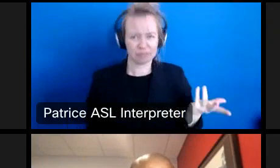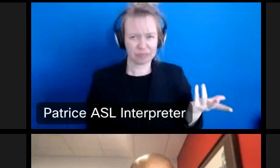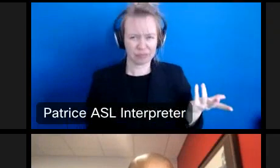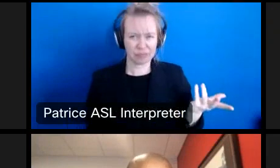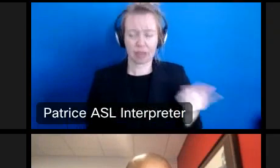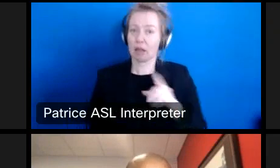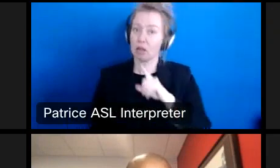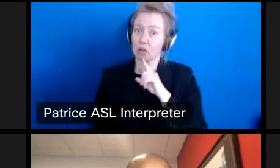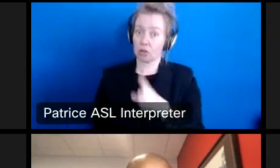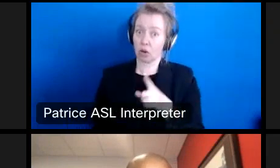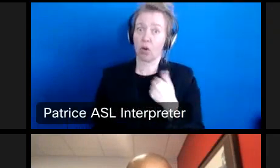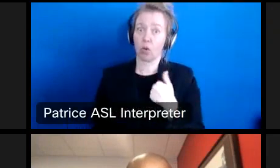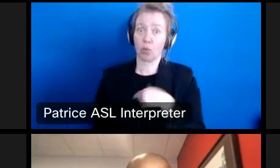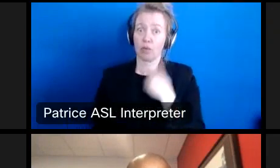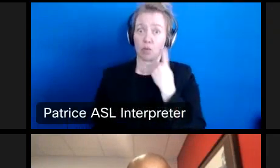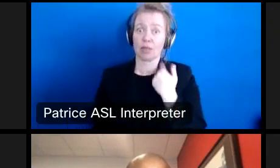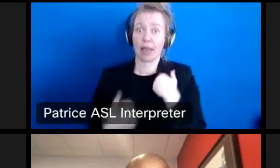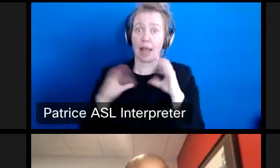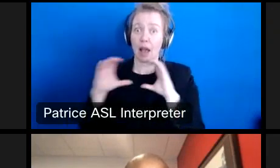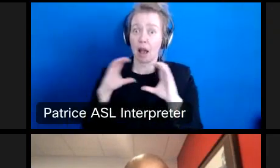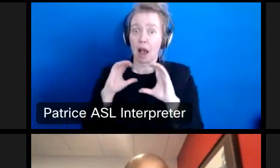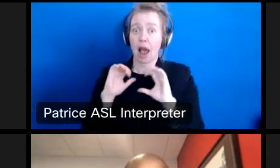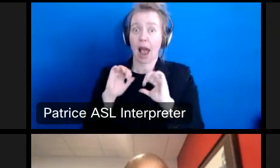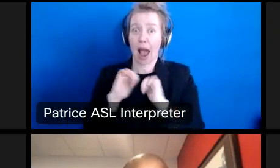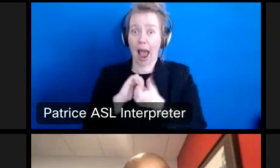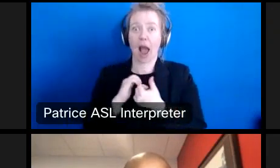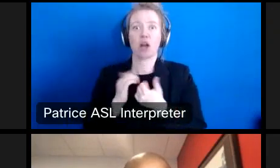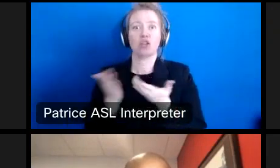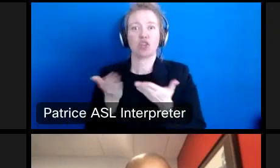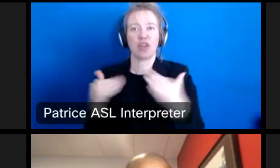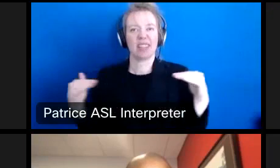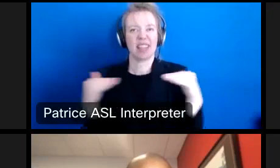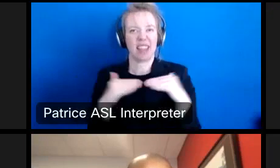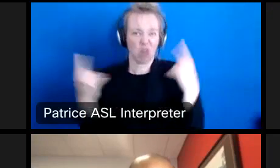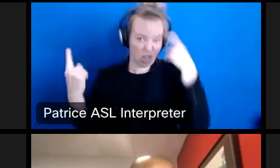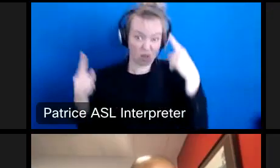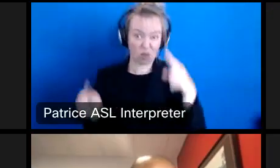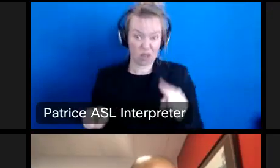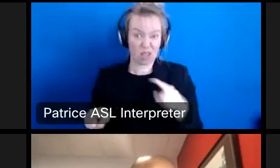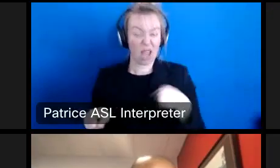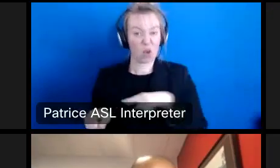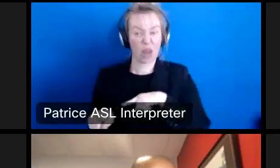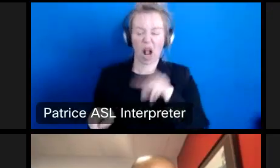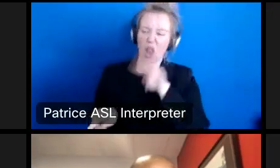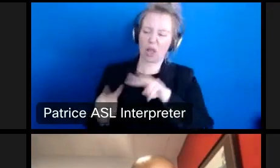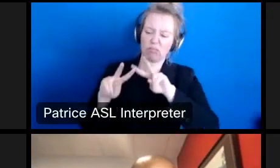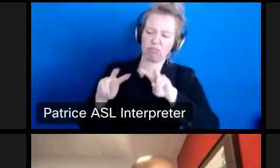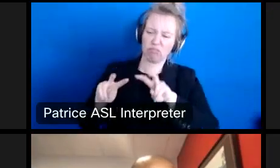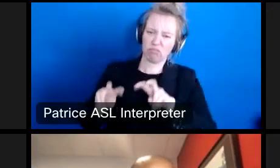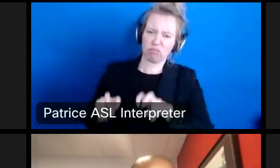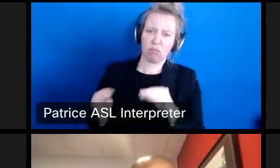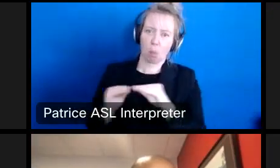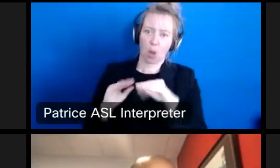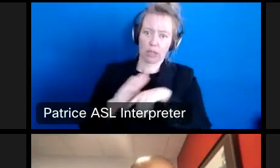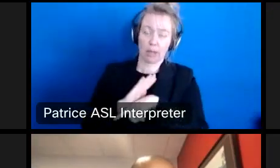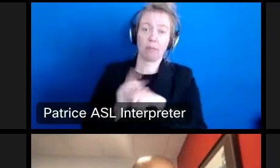had some conversations about our service level agreements just across the board. So that's something that we definitely are looking at. What I would add